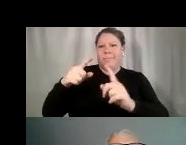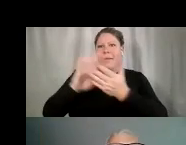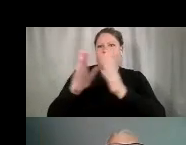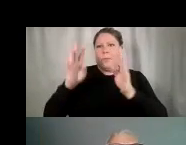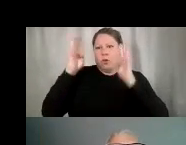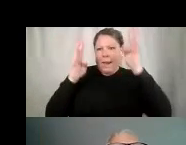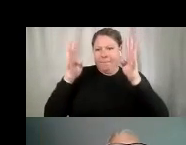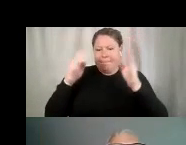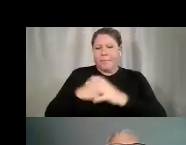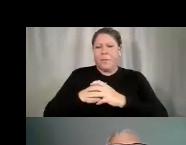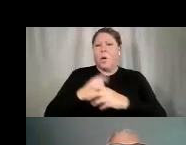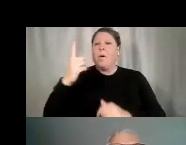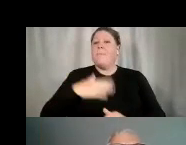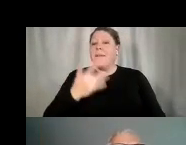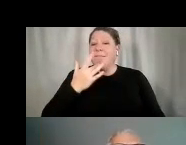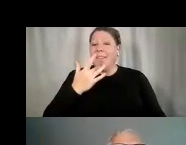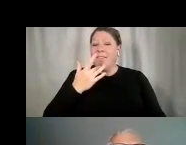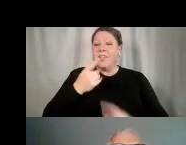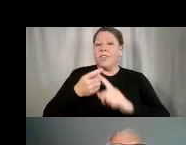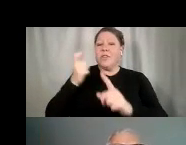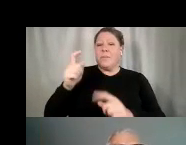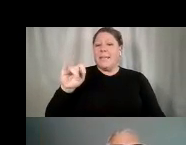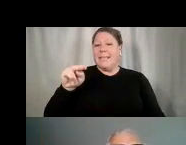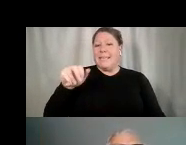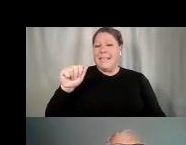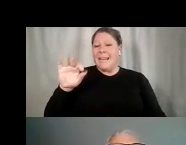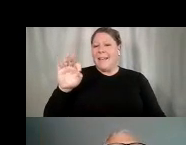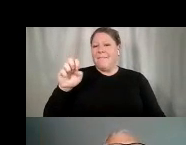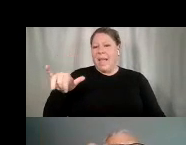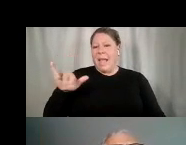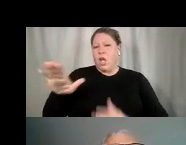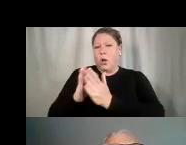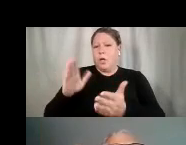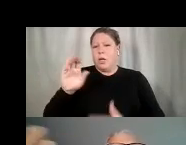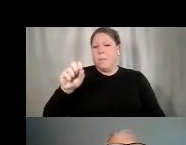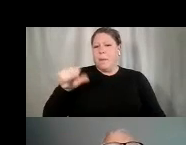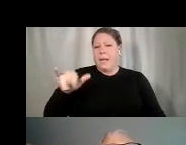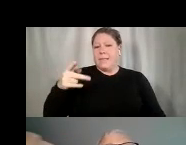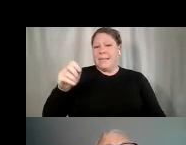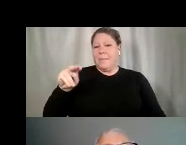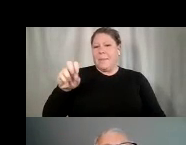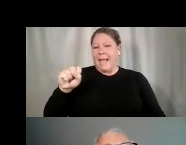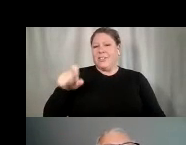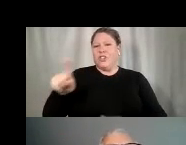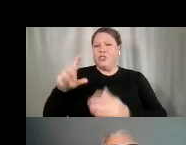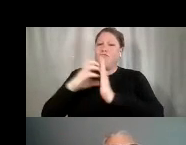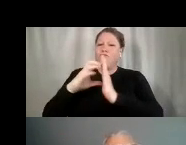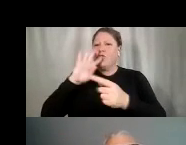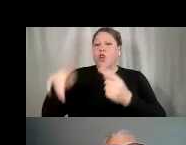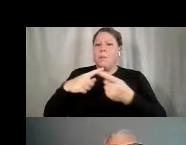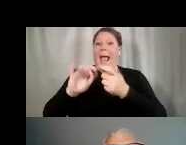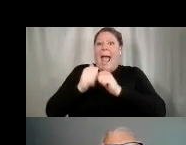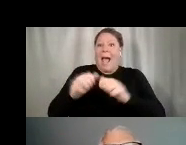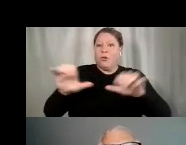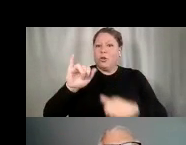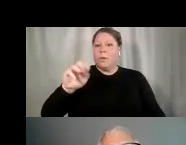use is from a monologue that's in Tina Fey's book, Bossy Pants, where she describes how to do improv. And it's